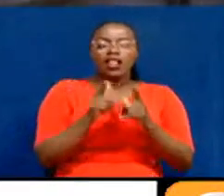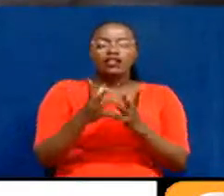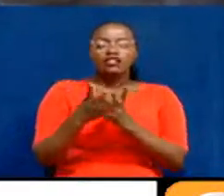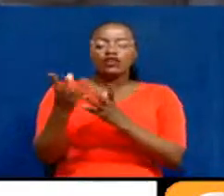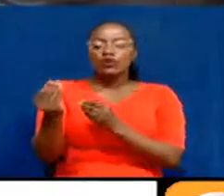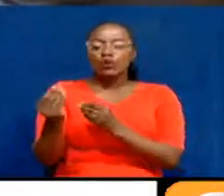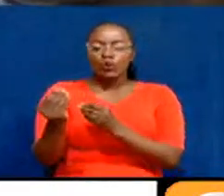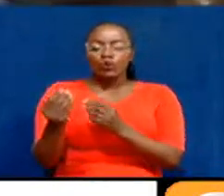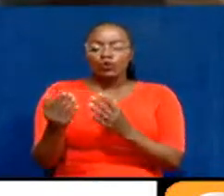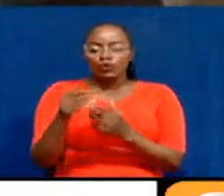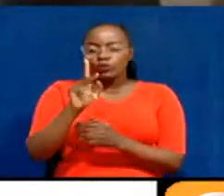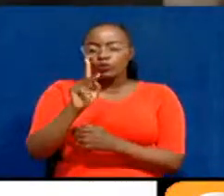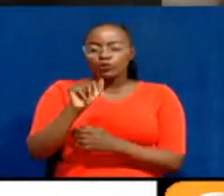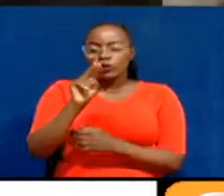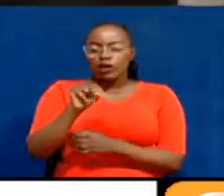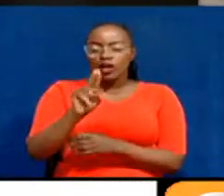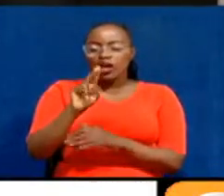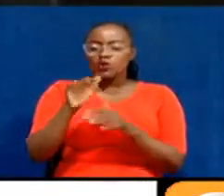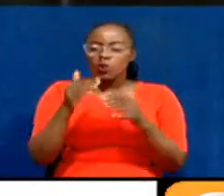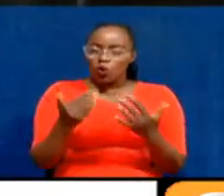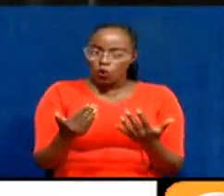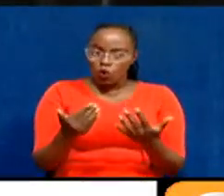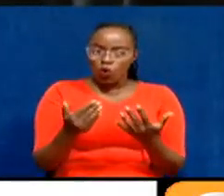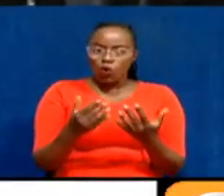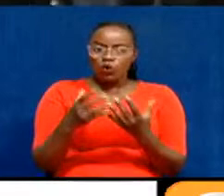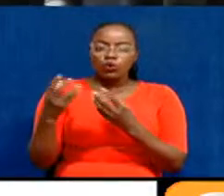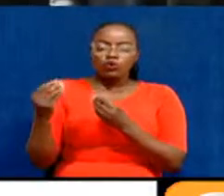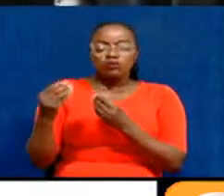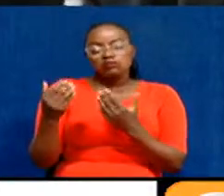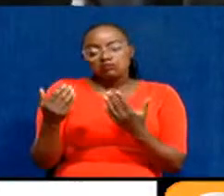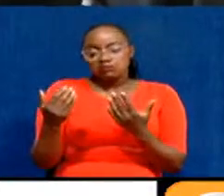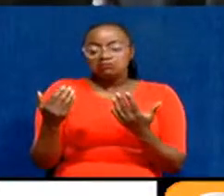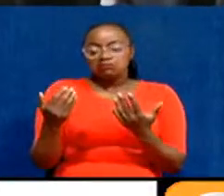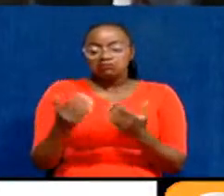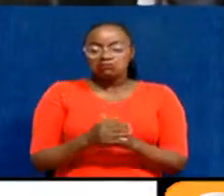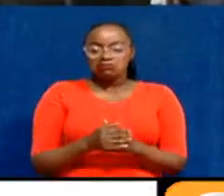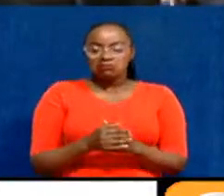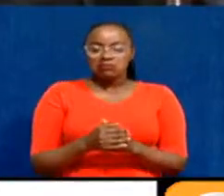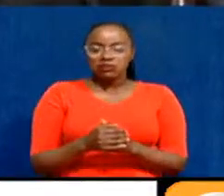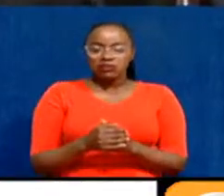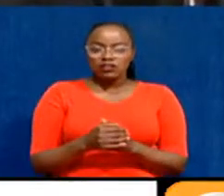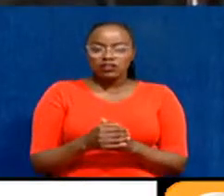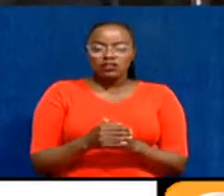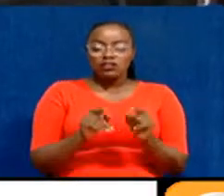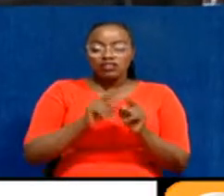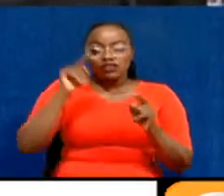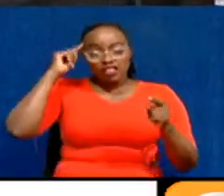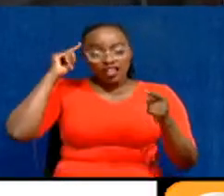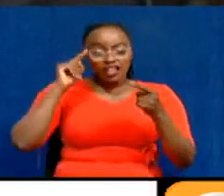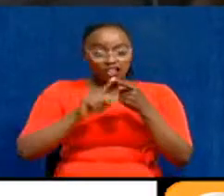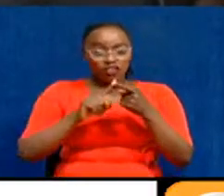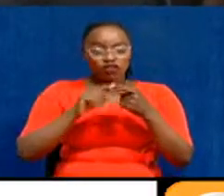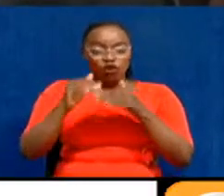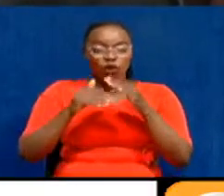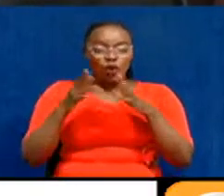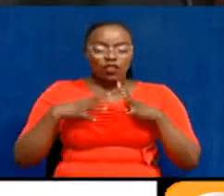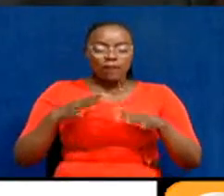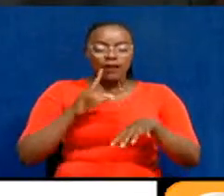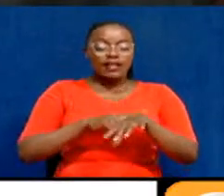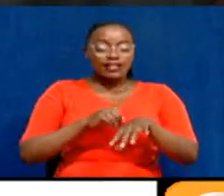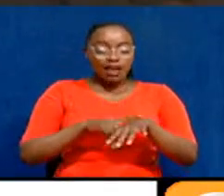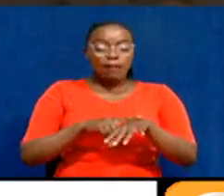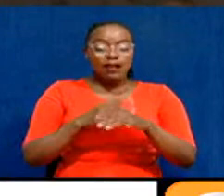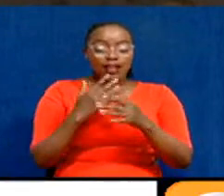to Canaan, all pun intended. That was the intention of everybody. And when